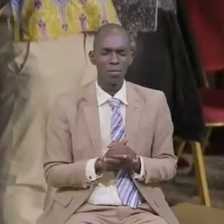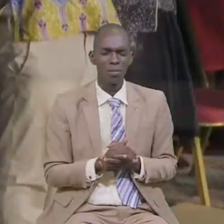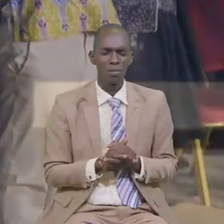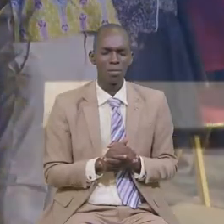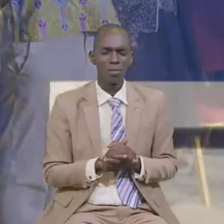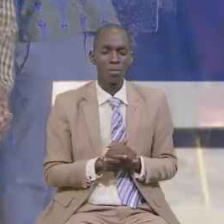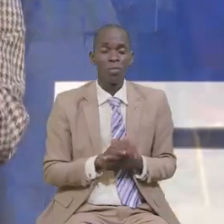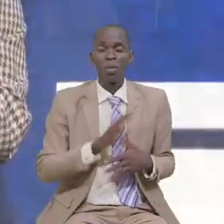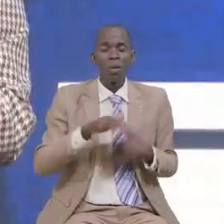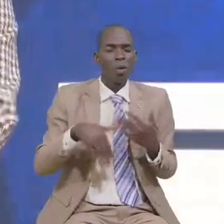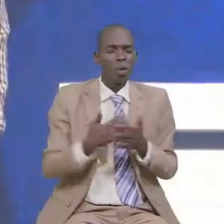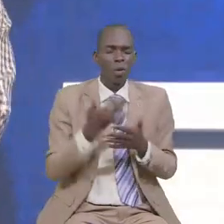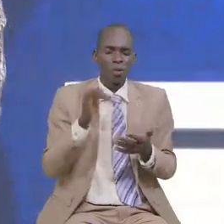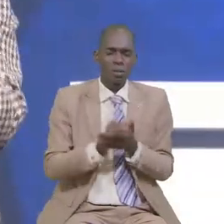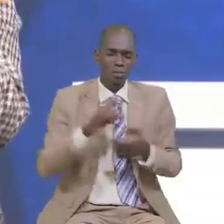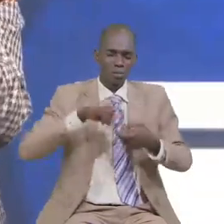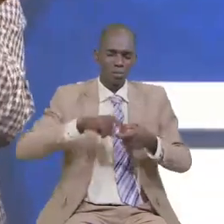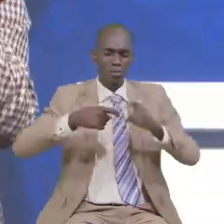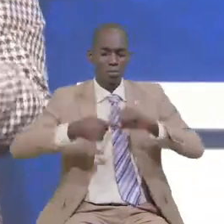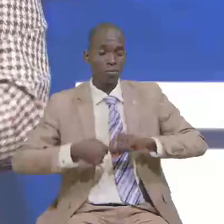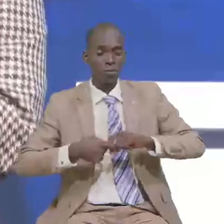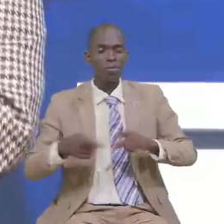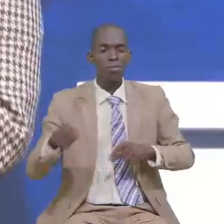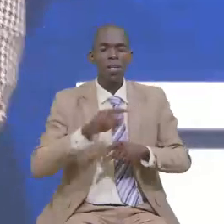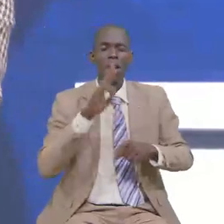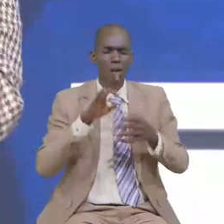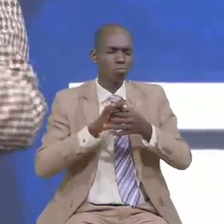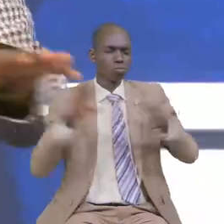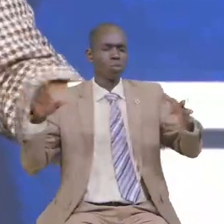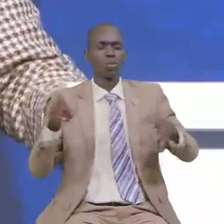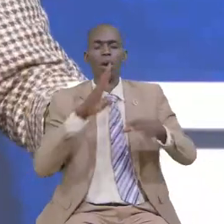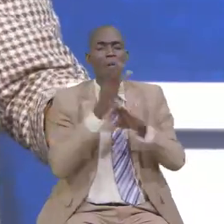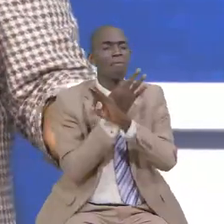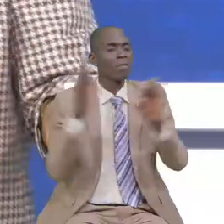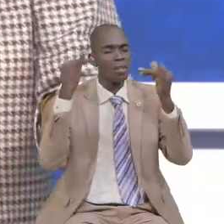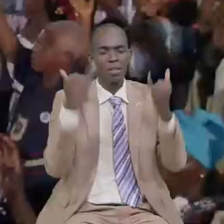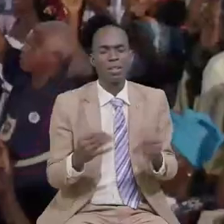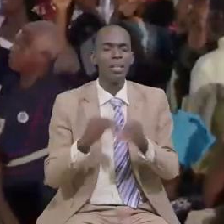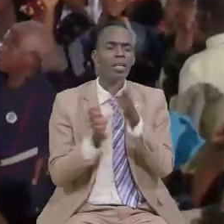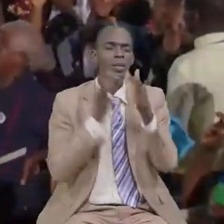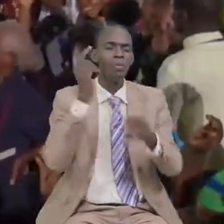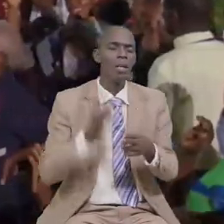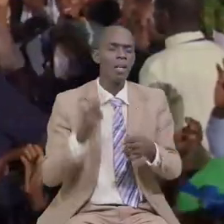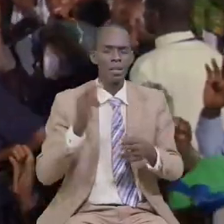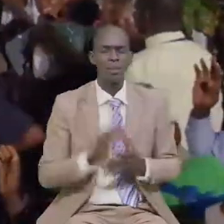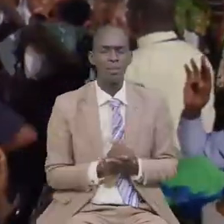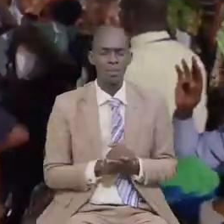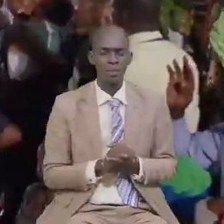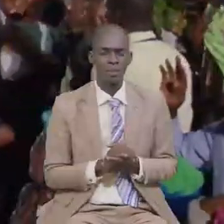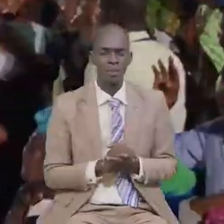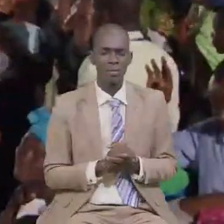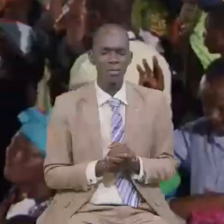All those chains and shackles, they are loose and you are free now in Jesus' name.